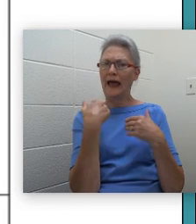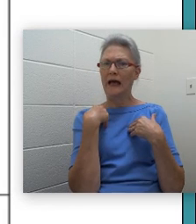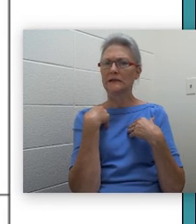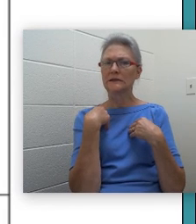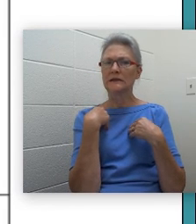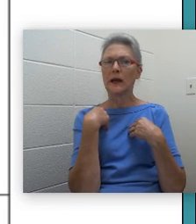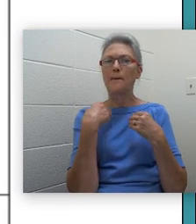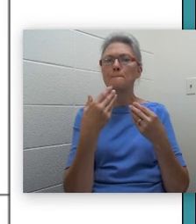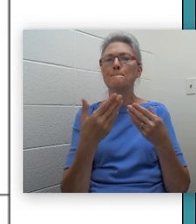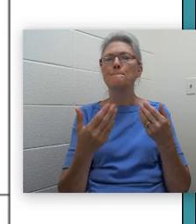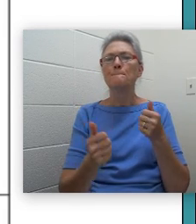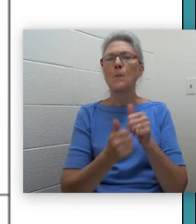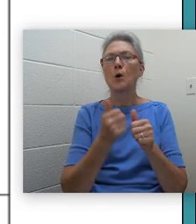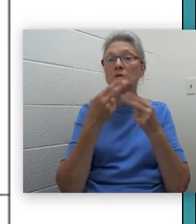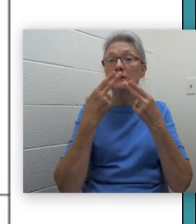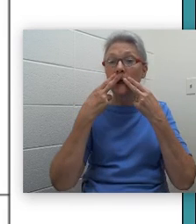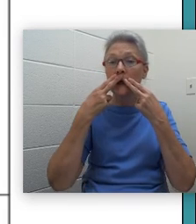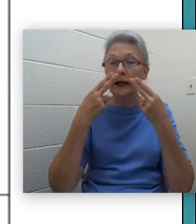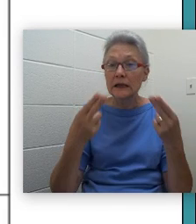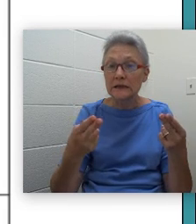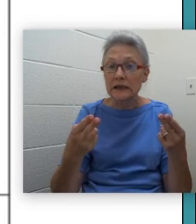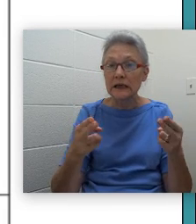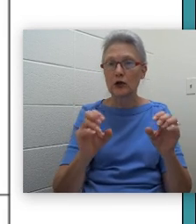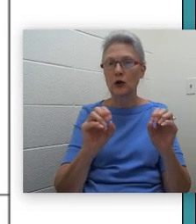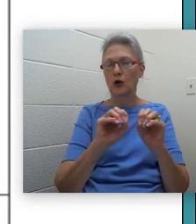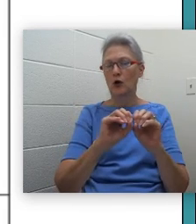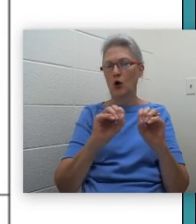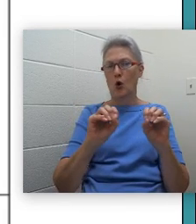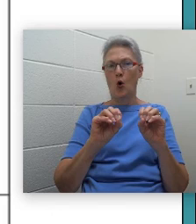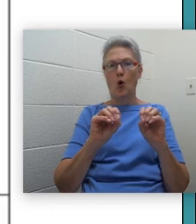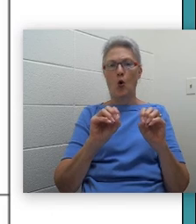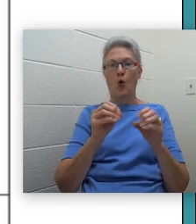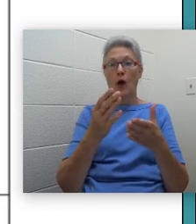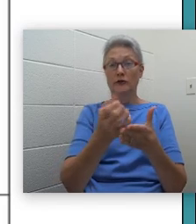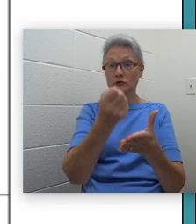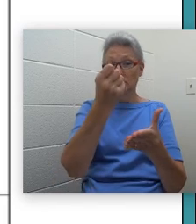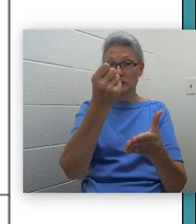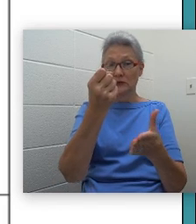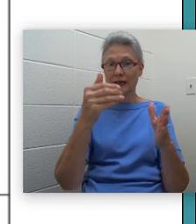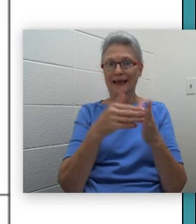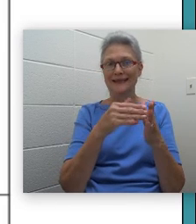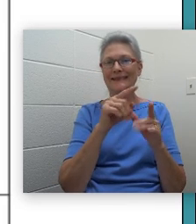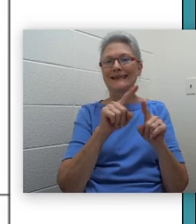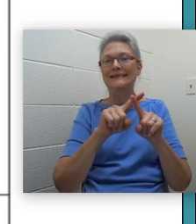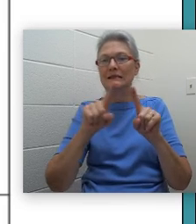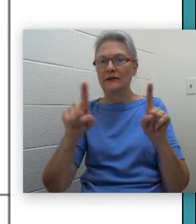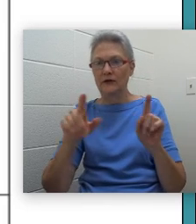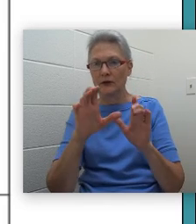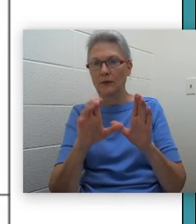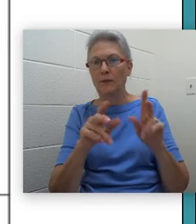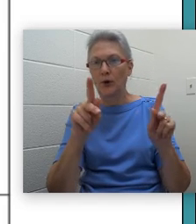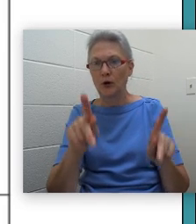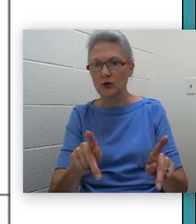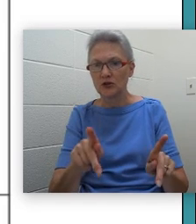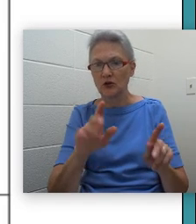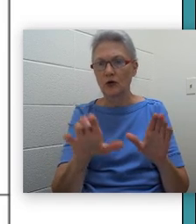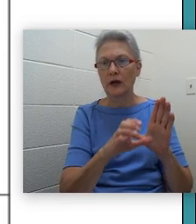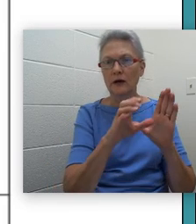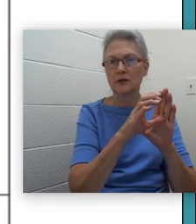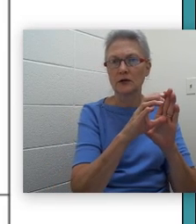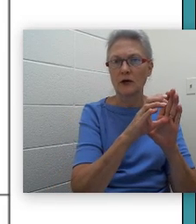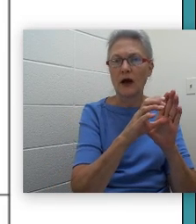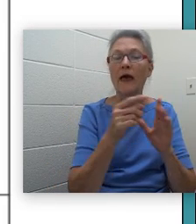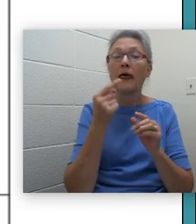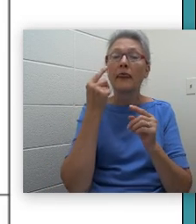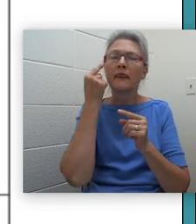most innocent or has no chance against a different character? Then think about how does